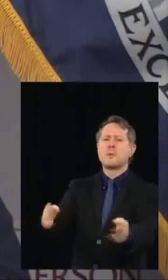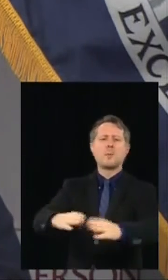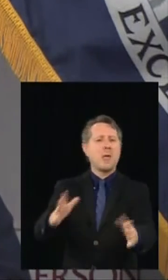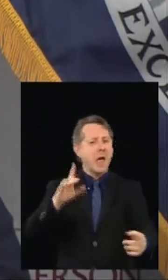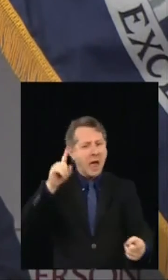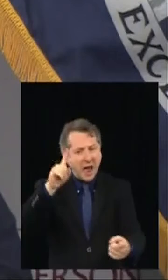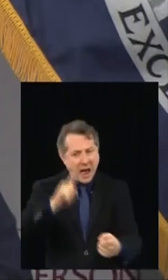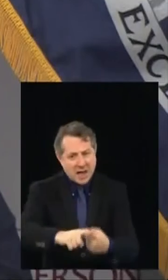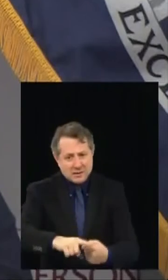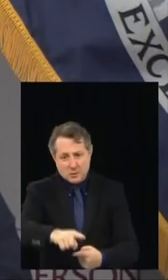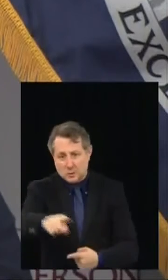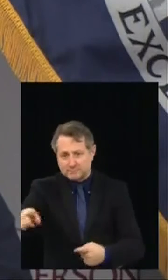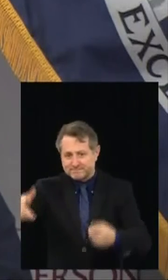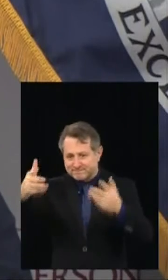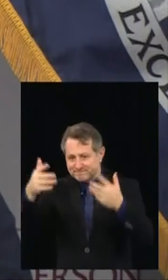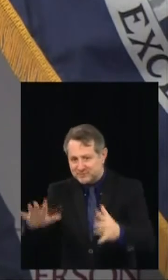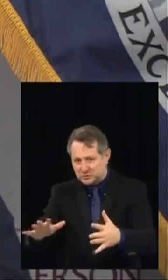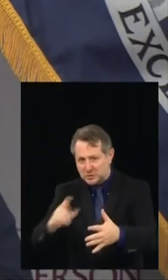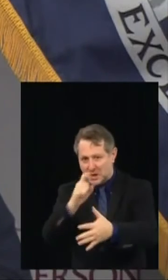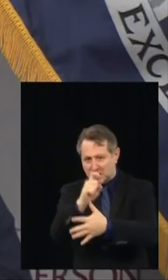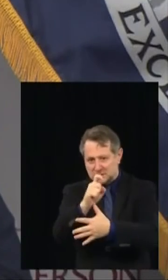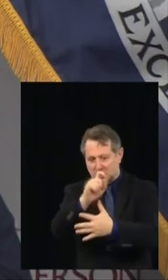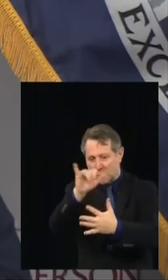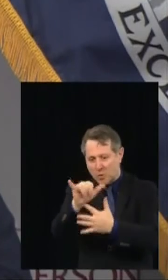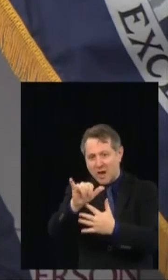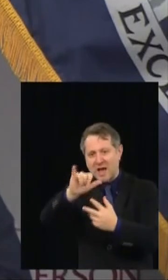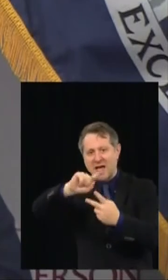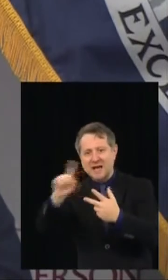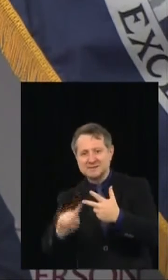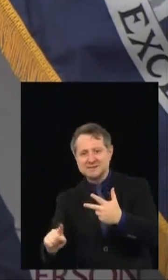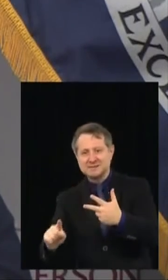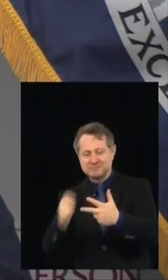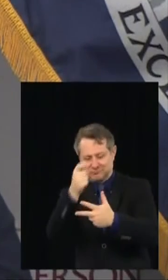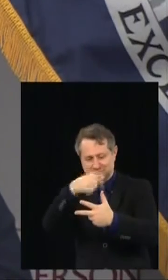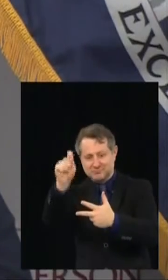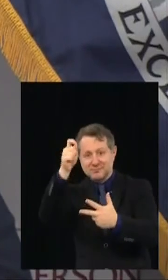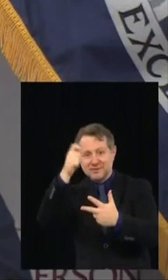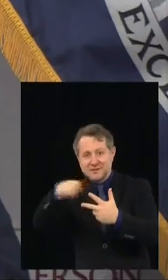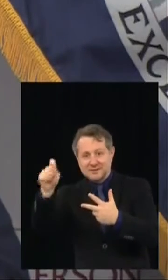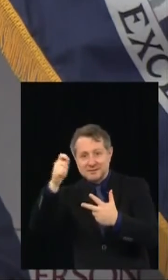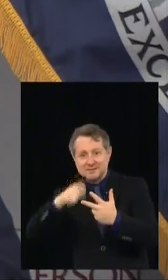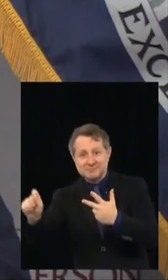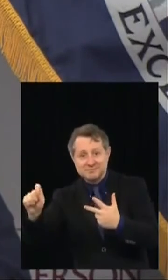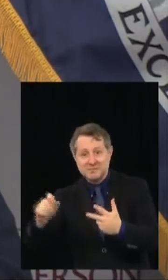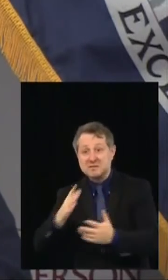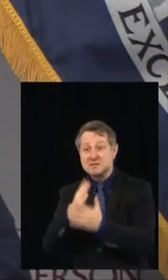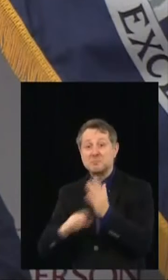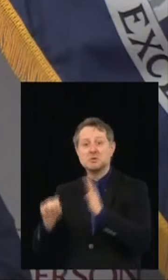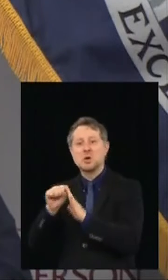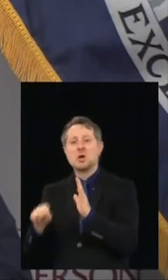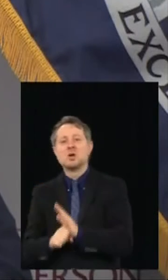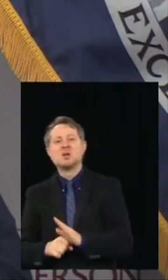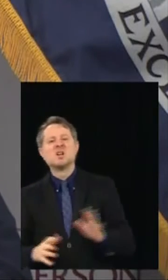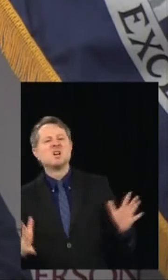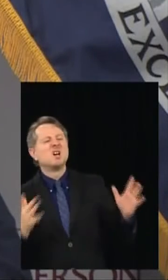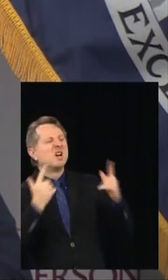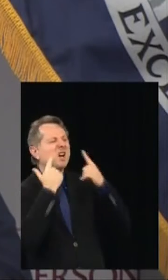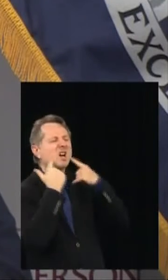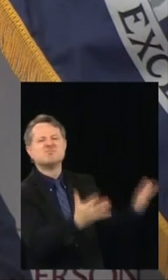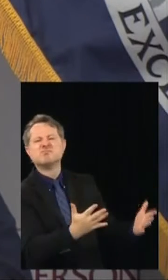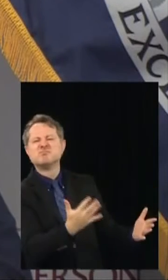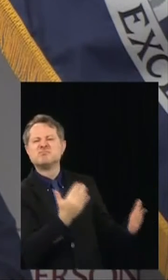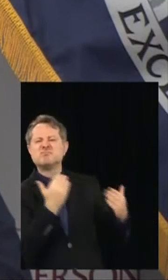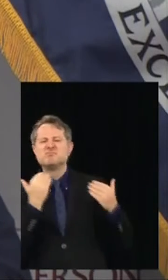and Z. And some states are opening even though they didn't meet X, Y, and Z. I don't understand that